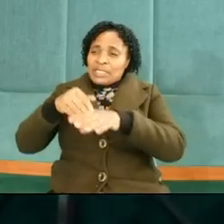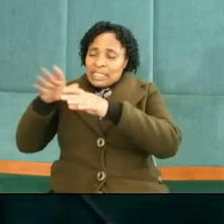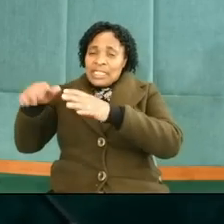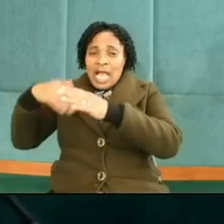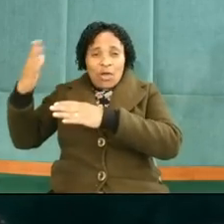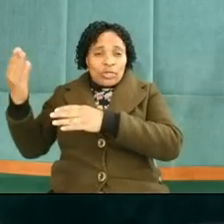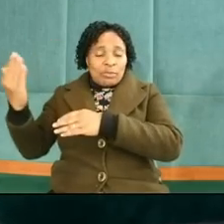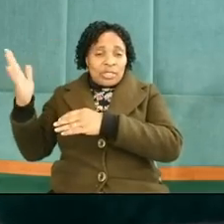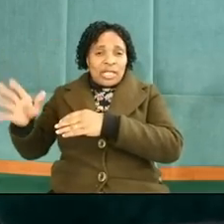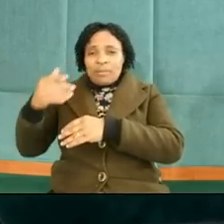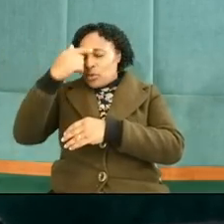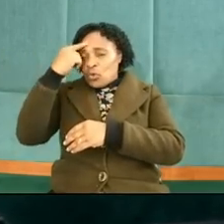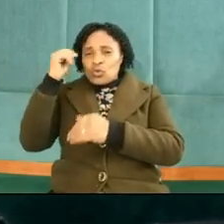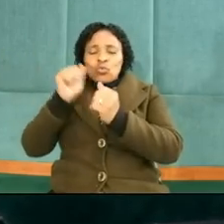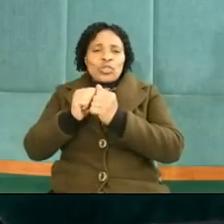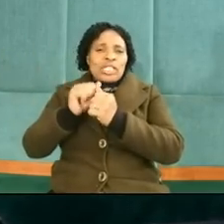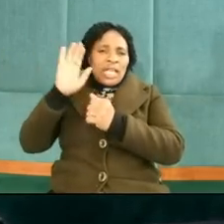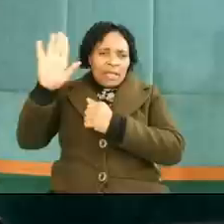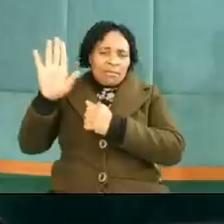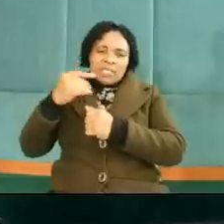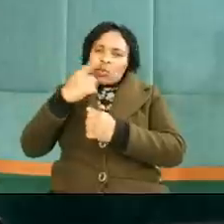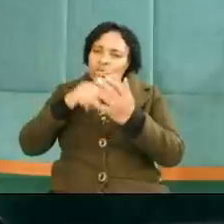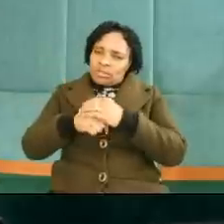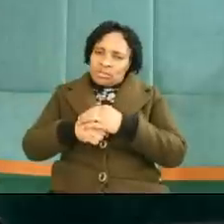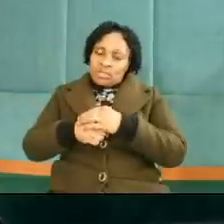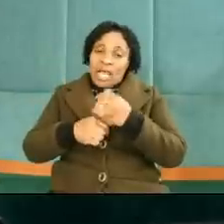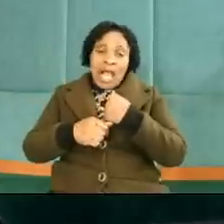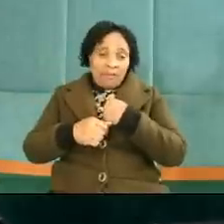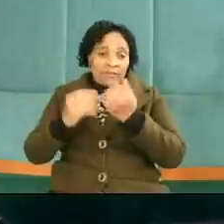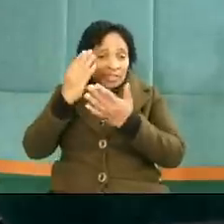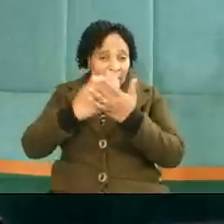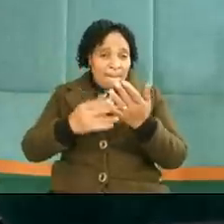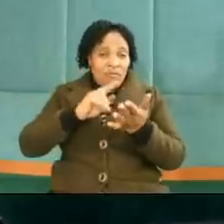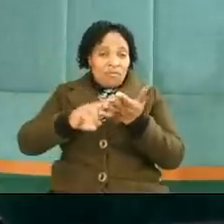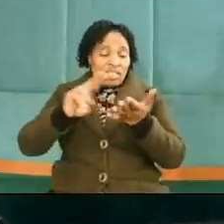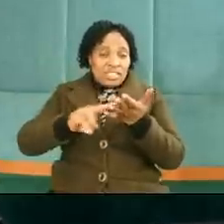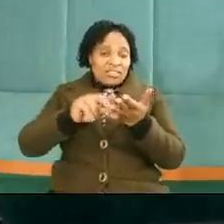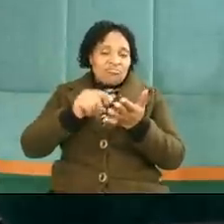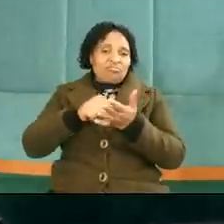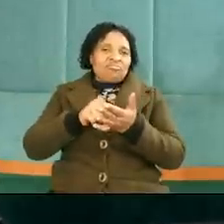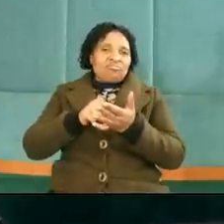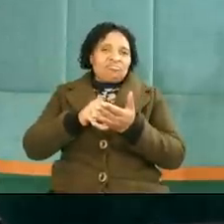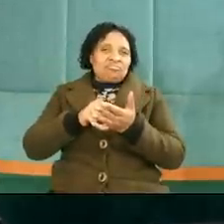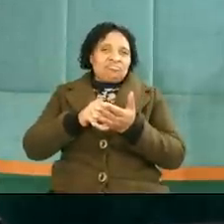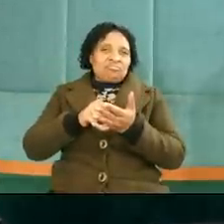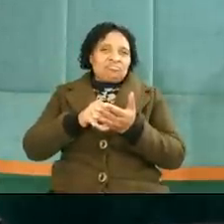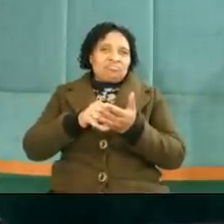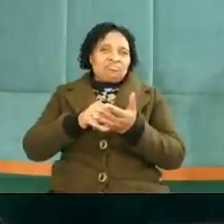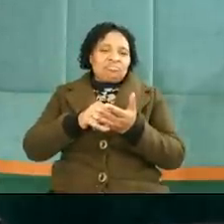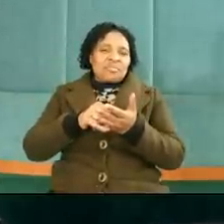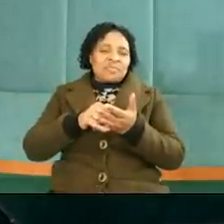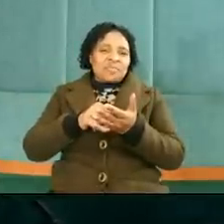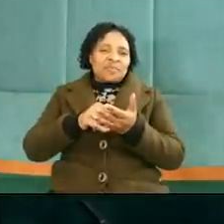out. Are you with me? Because this is not whether, you know, so, shh. I have some pastors here. I better be careful how I talk. Pastors, close